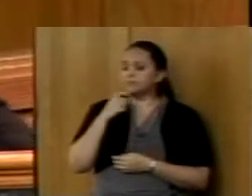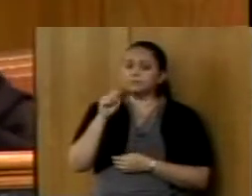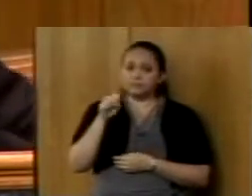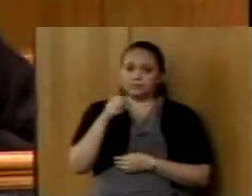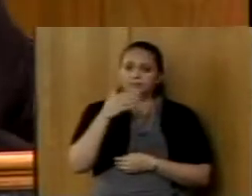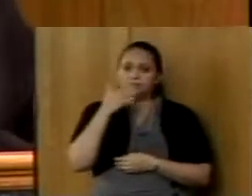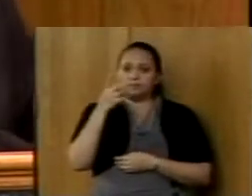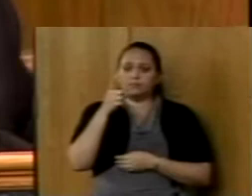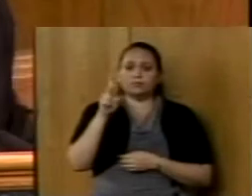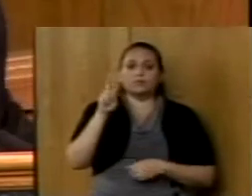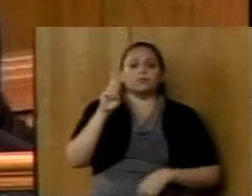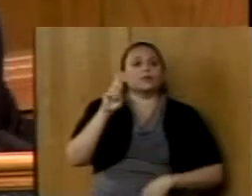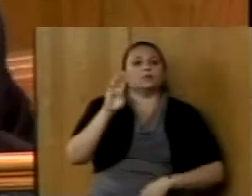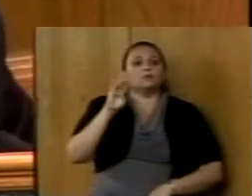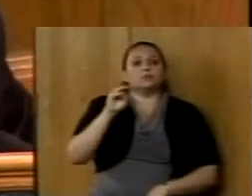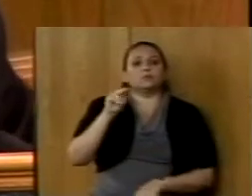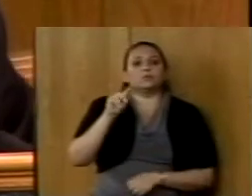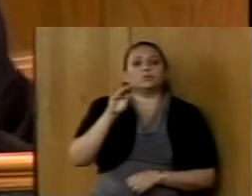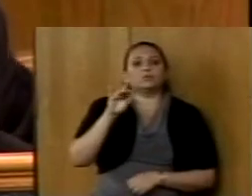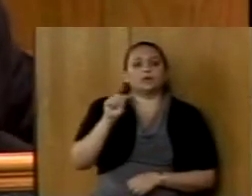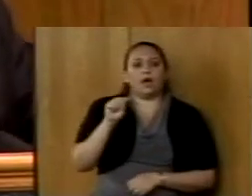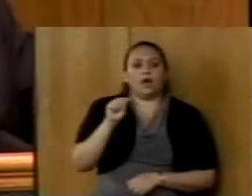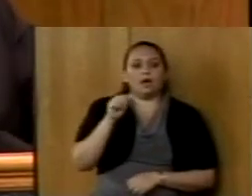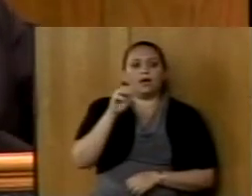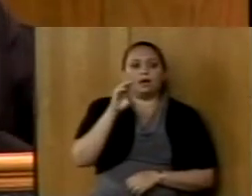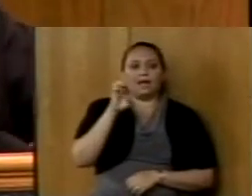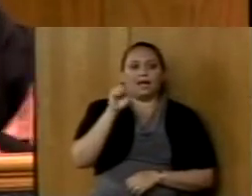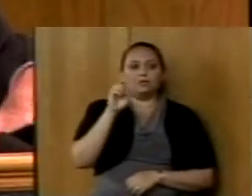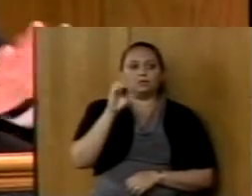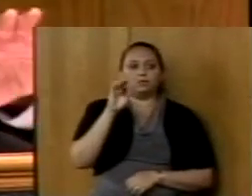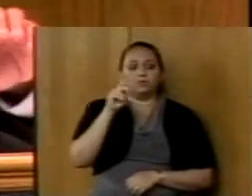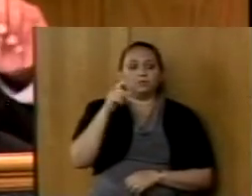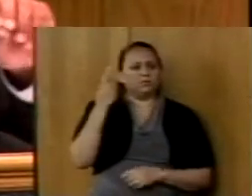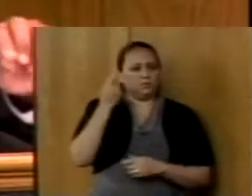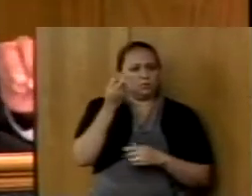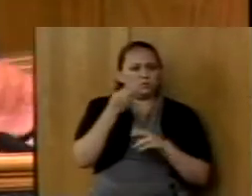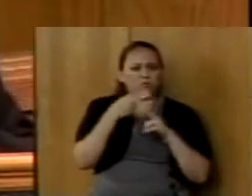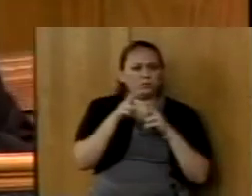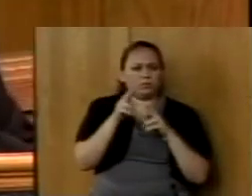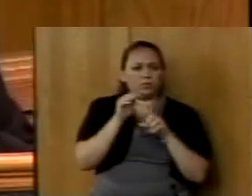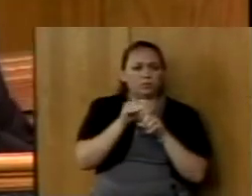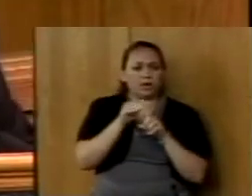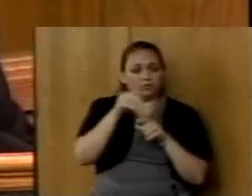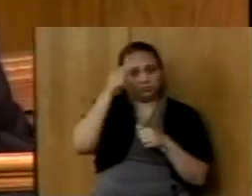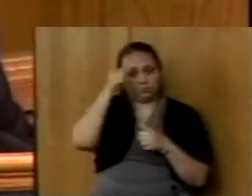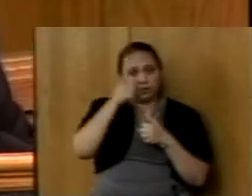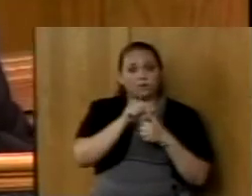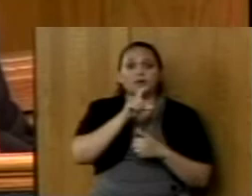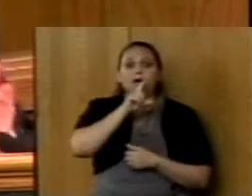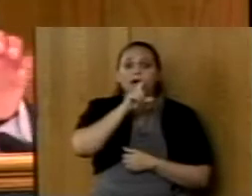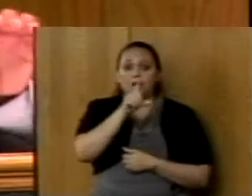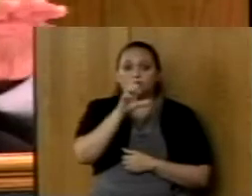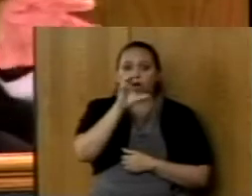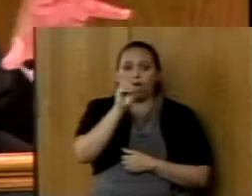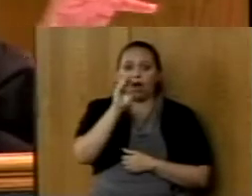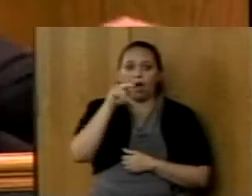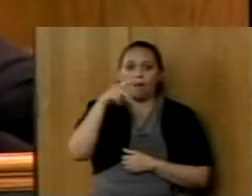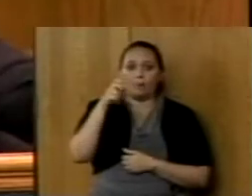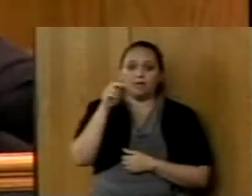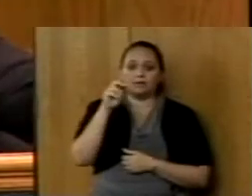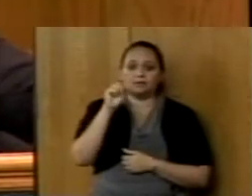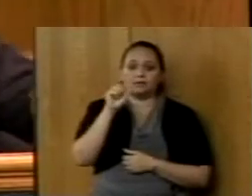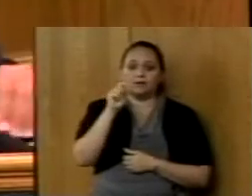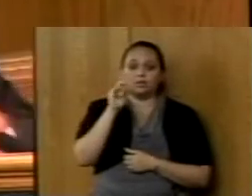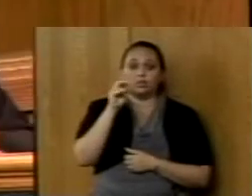you, Dr. Montoya, Dr. Escobedo. Just a couple of quick reminders. Remember that the actual compensation plan for